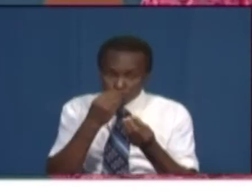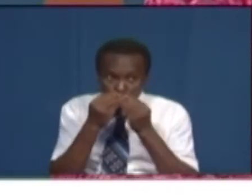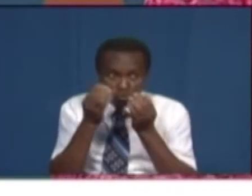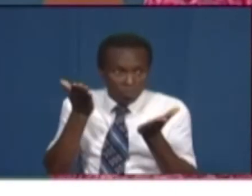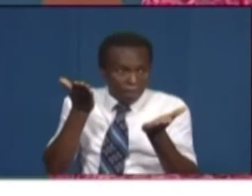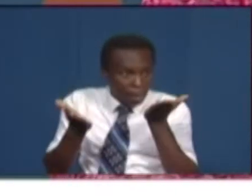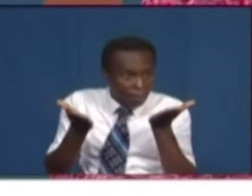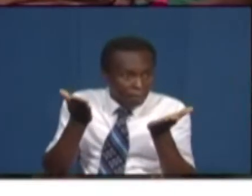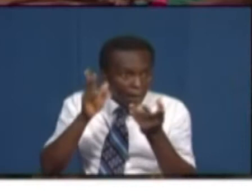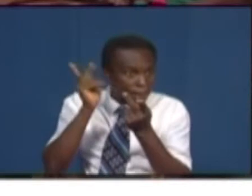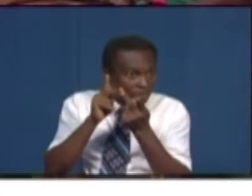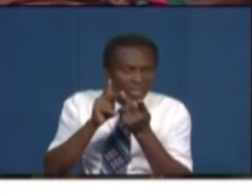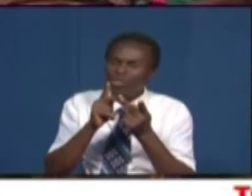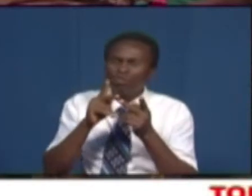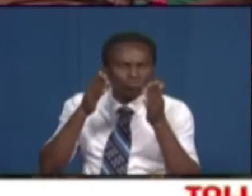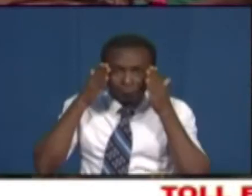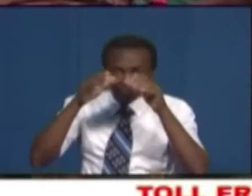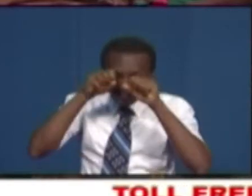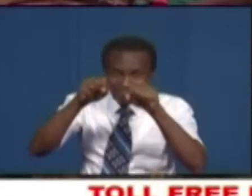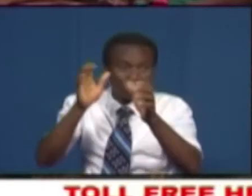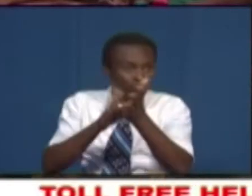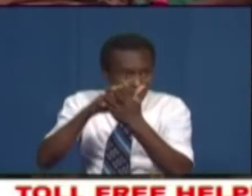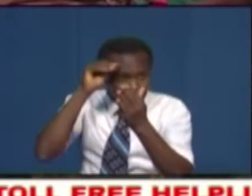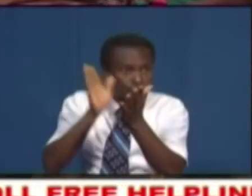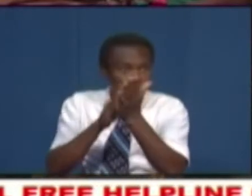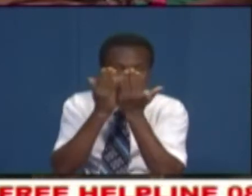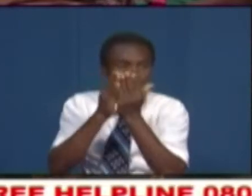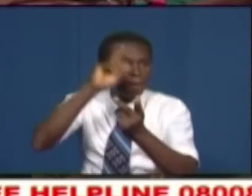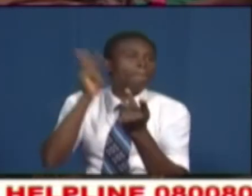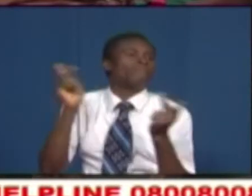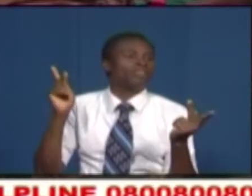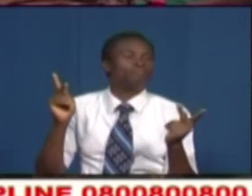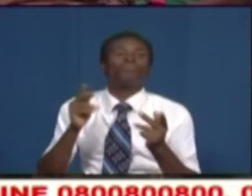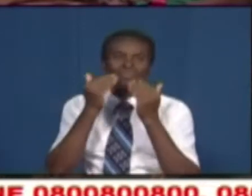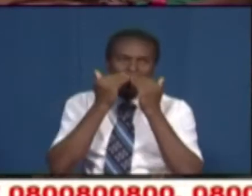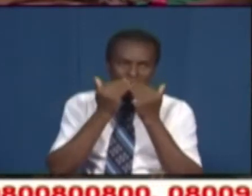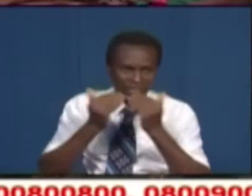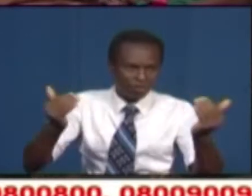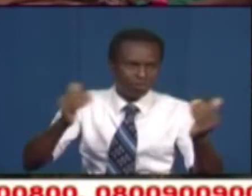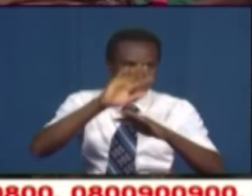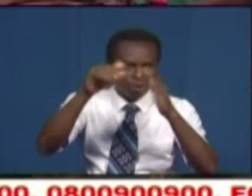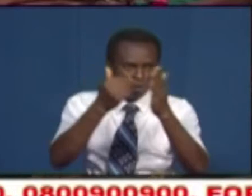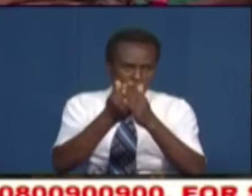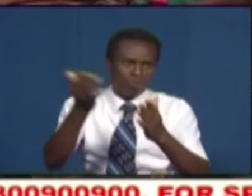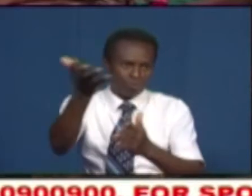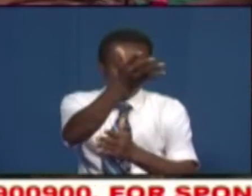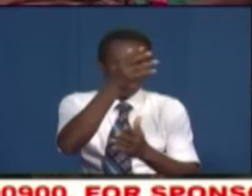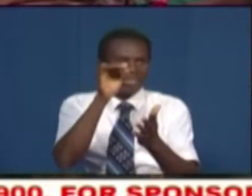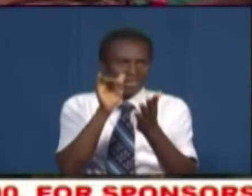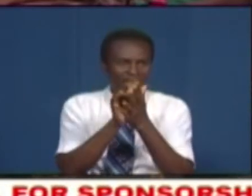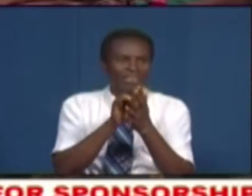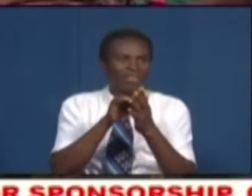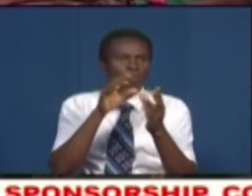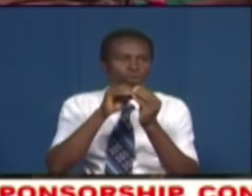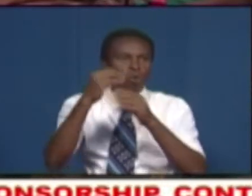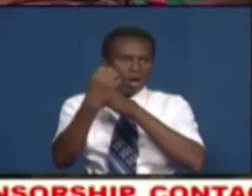Tani. I hope that you have enjoyed the show so far. At least there was one key thing I picked from Mrs. Kwashiga, and it is